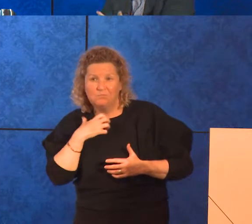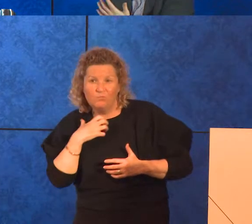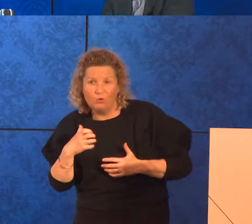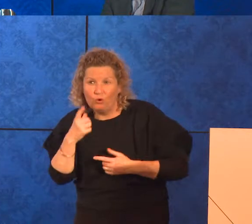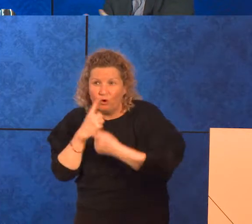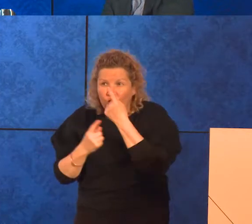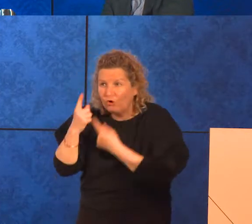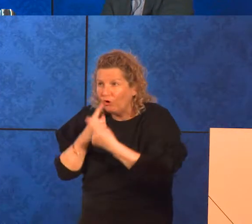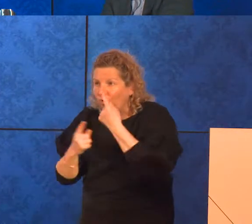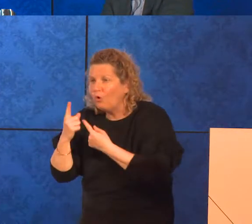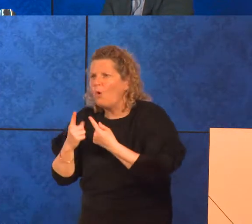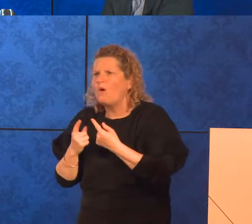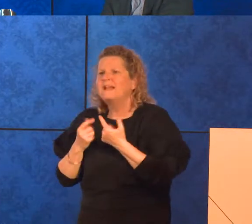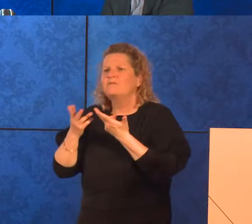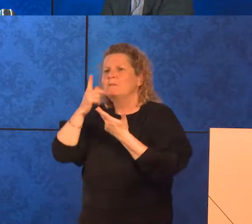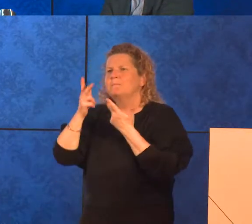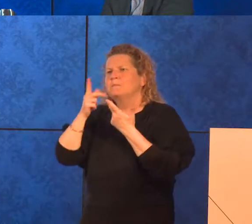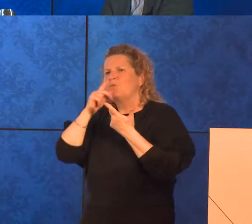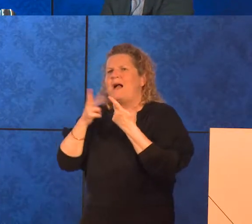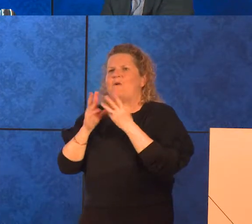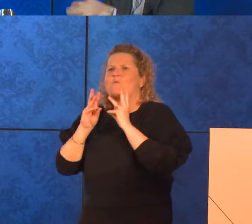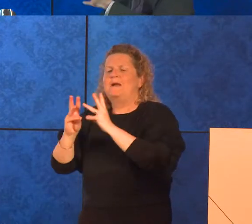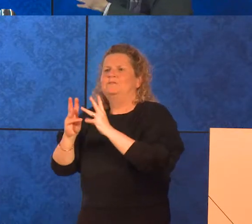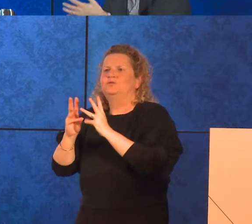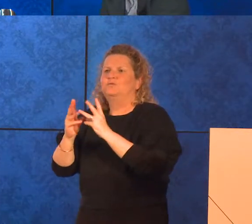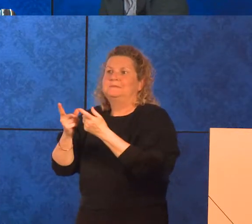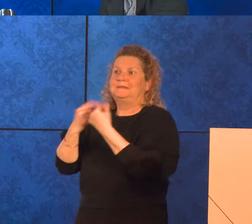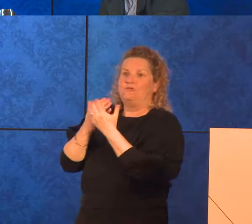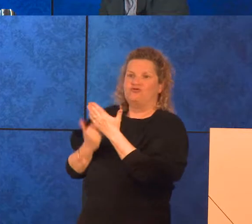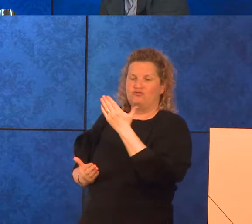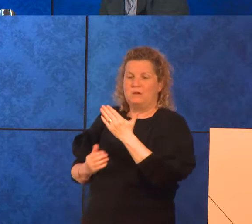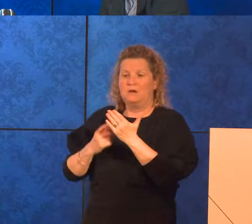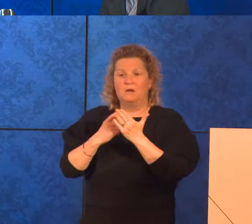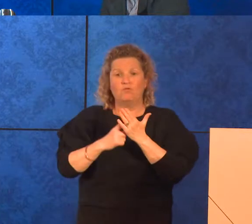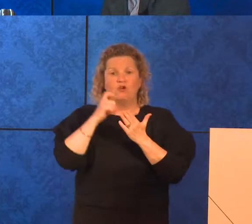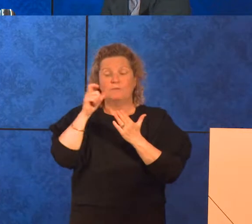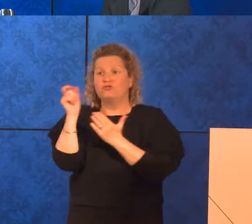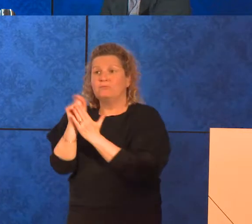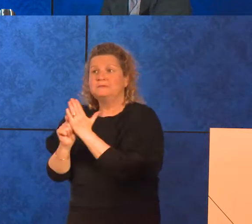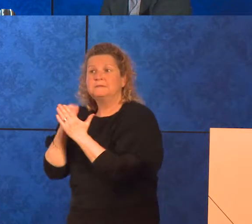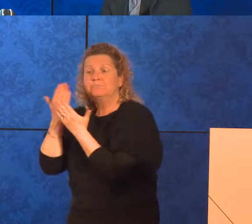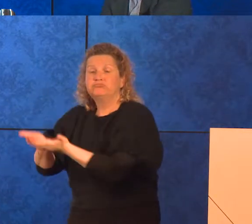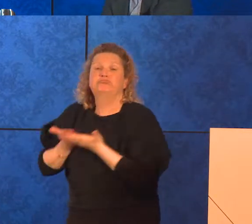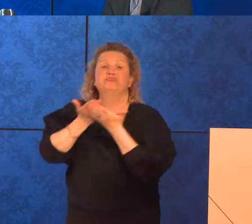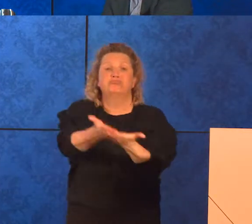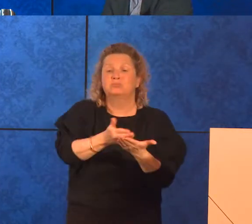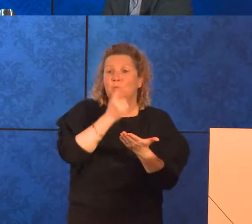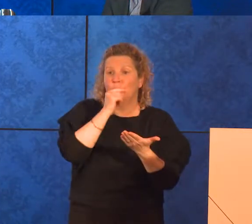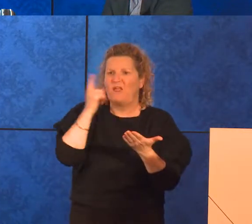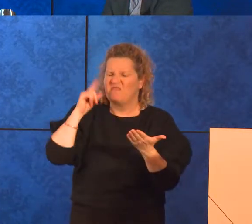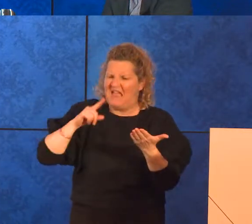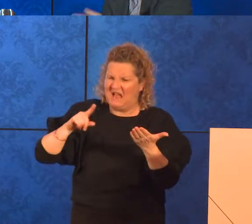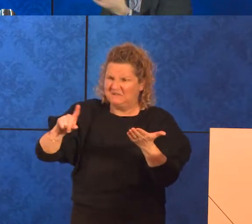give alternative ways for people to share their stories. The Royal Commission did accept written submissions from anyone, and I know there were thousands